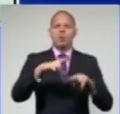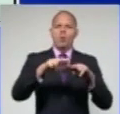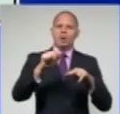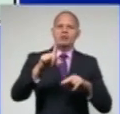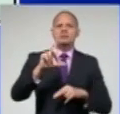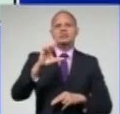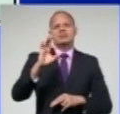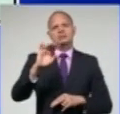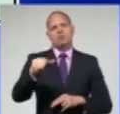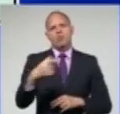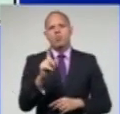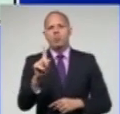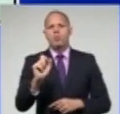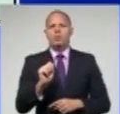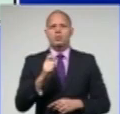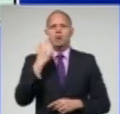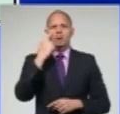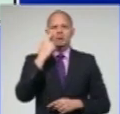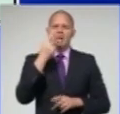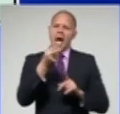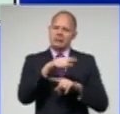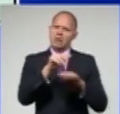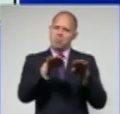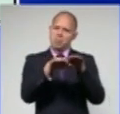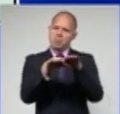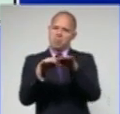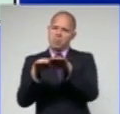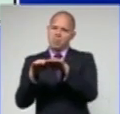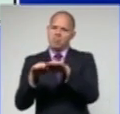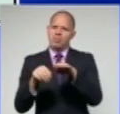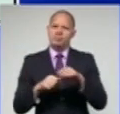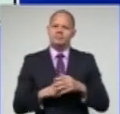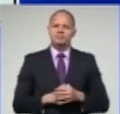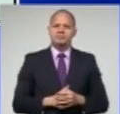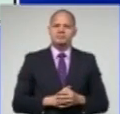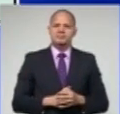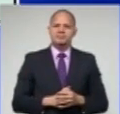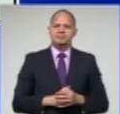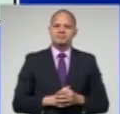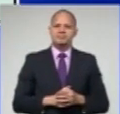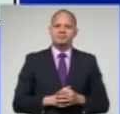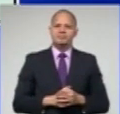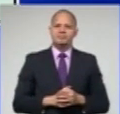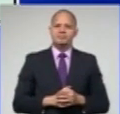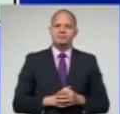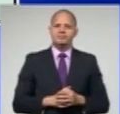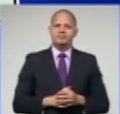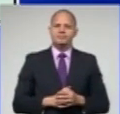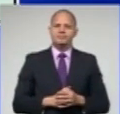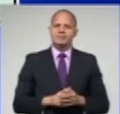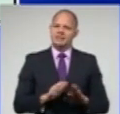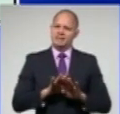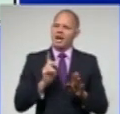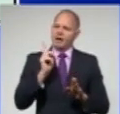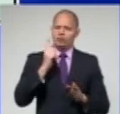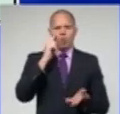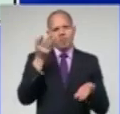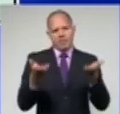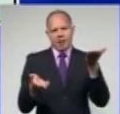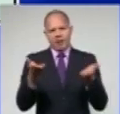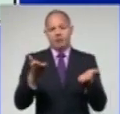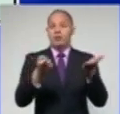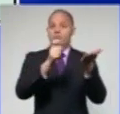with 27.9. Havana's rate decreases to 13.11, as well